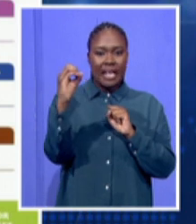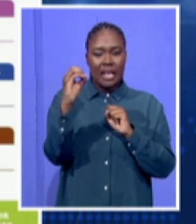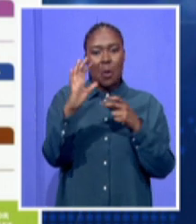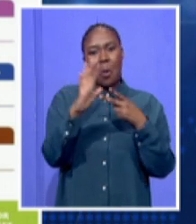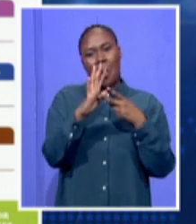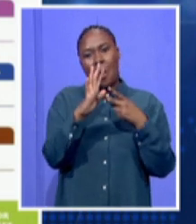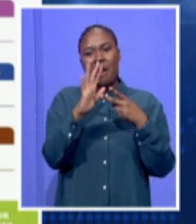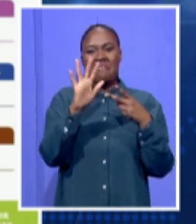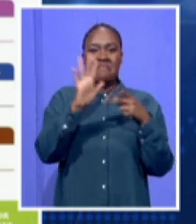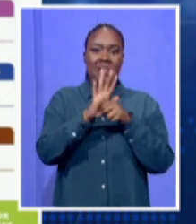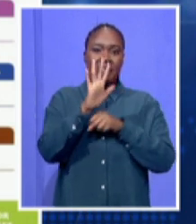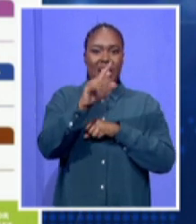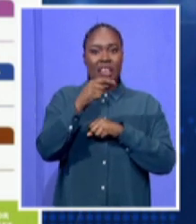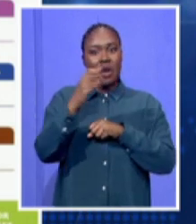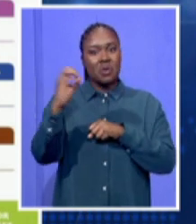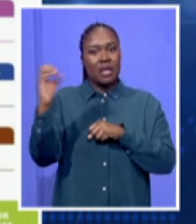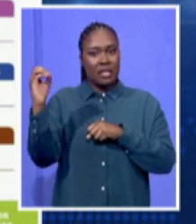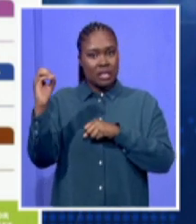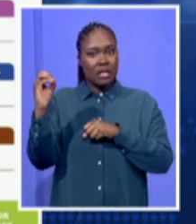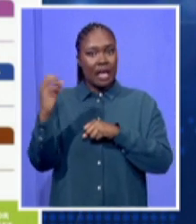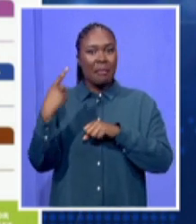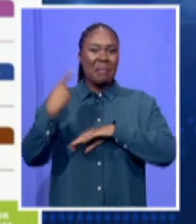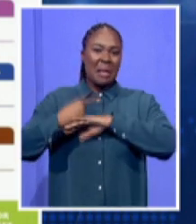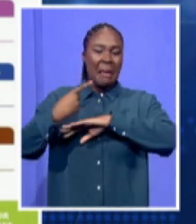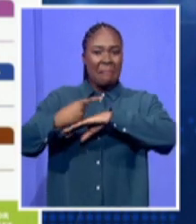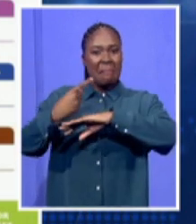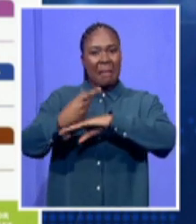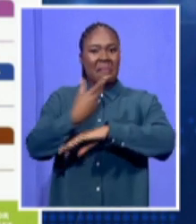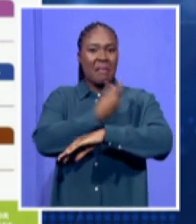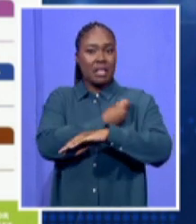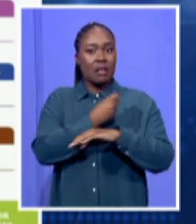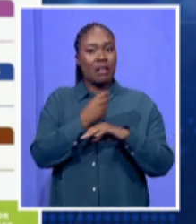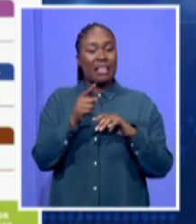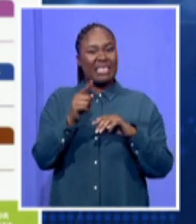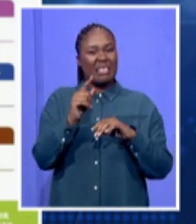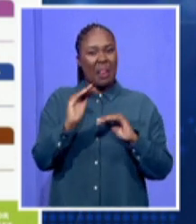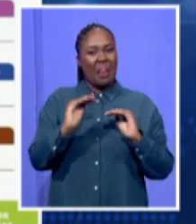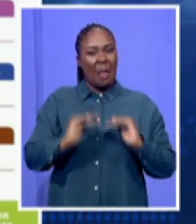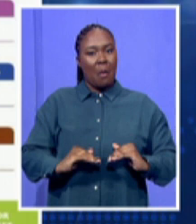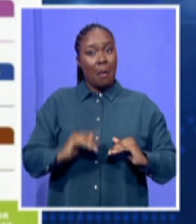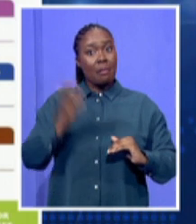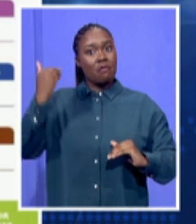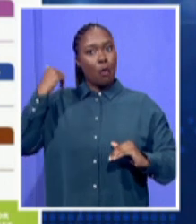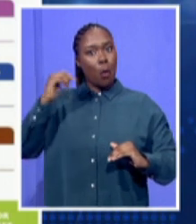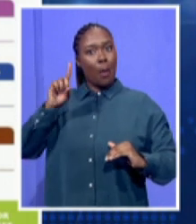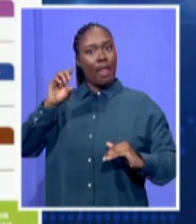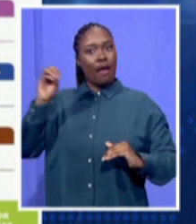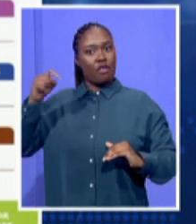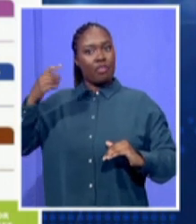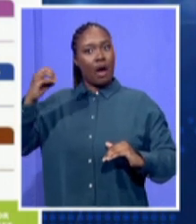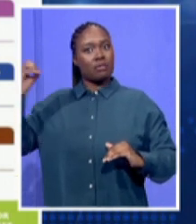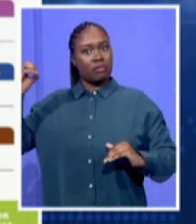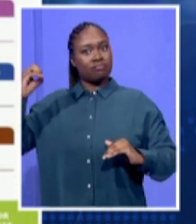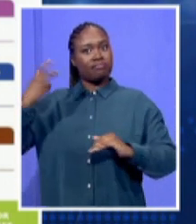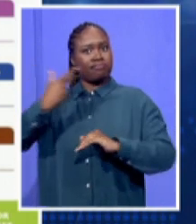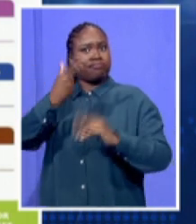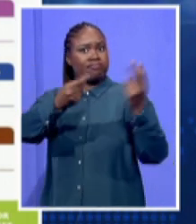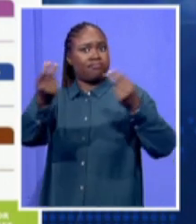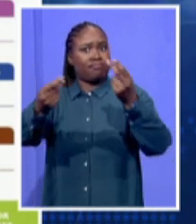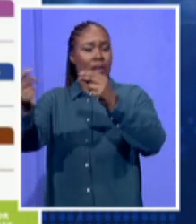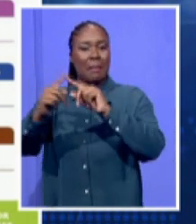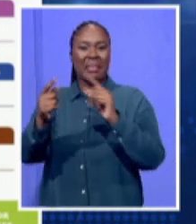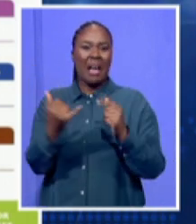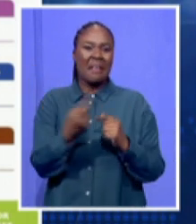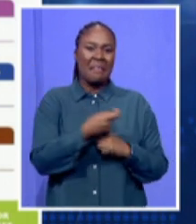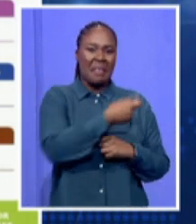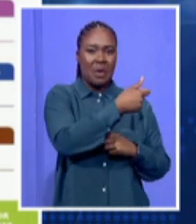that we were doing well over 100,000 a day a while back. We have 20 million doses of vaccine in the country at the